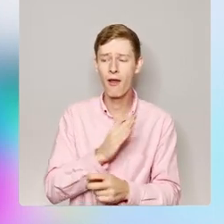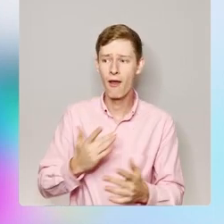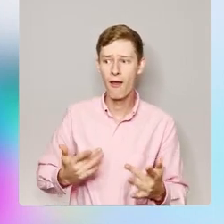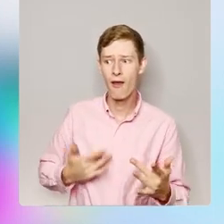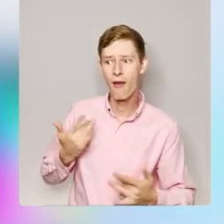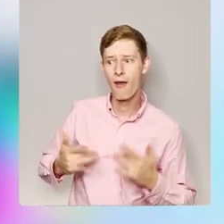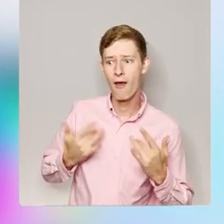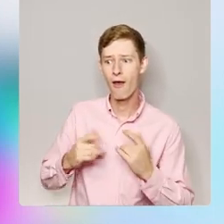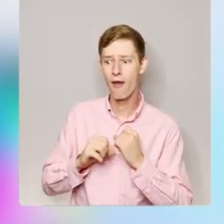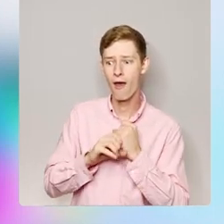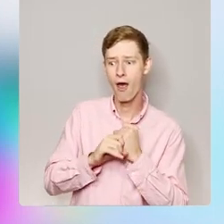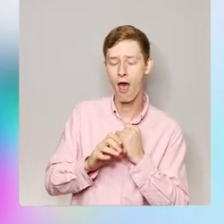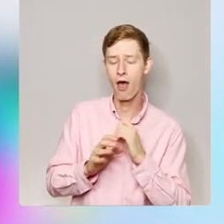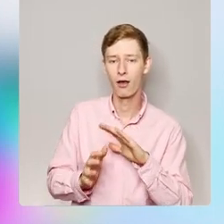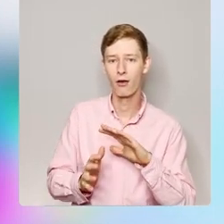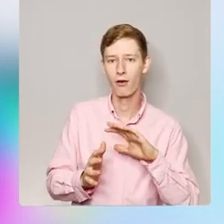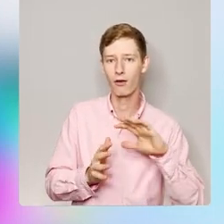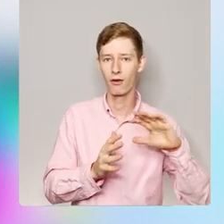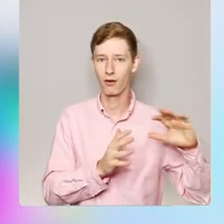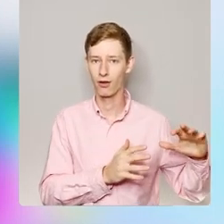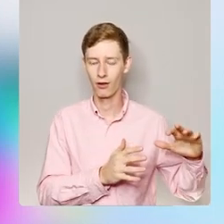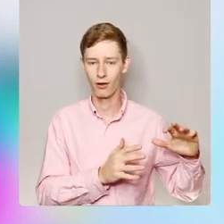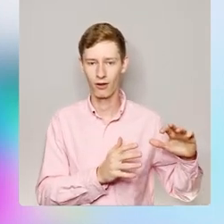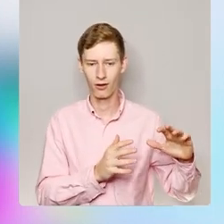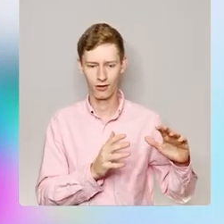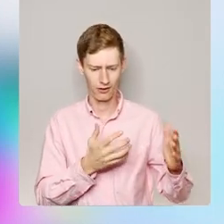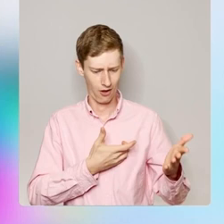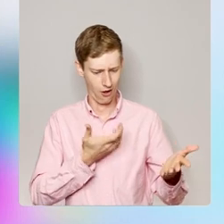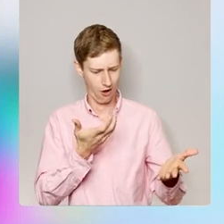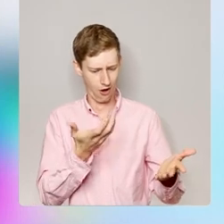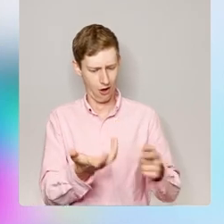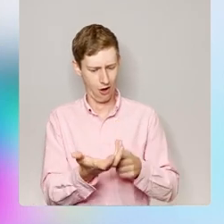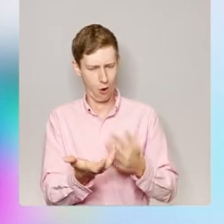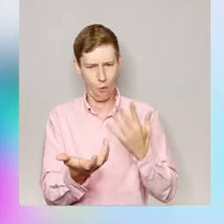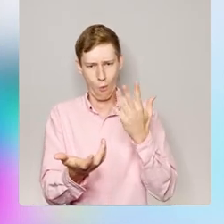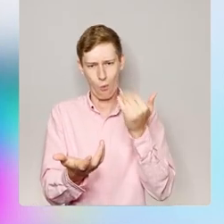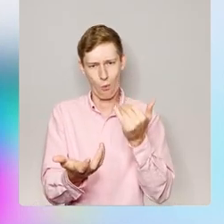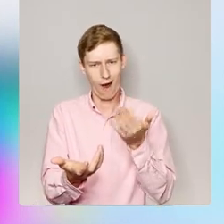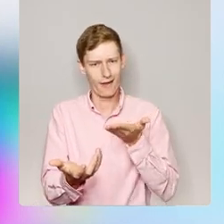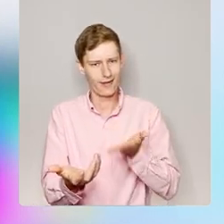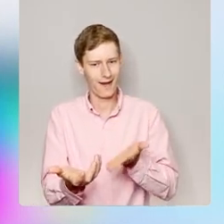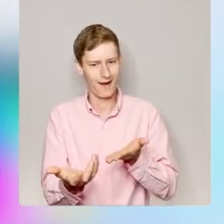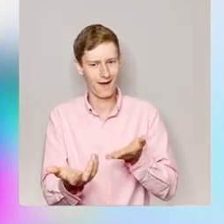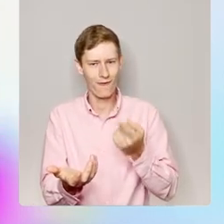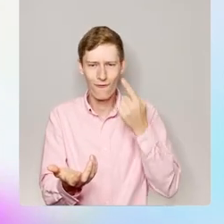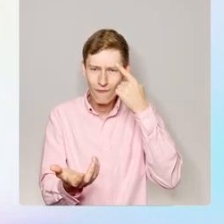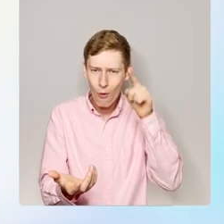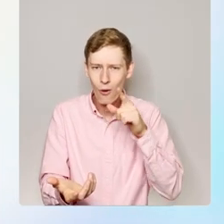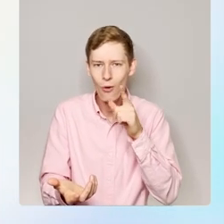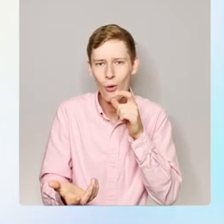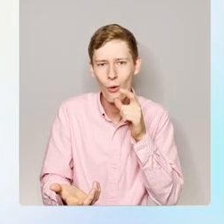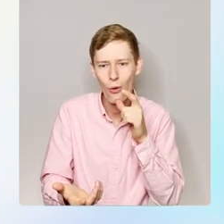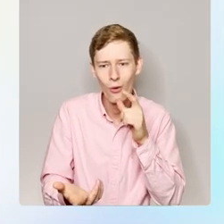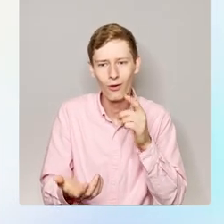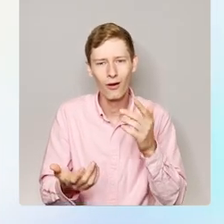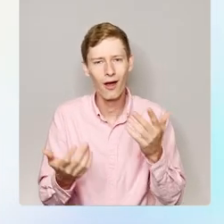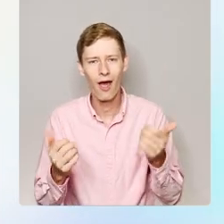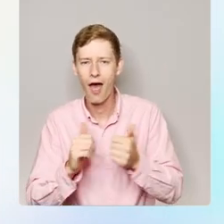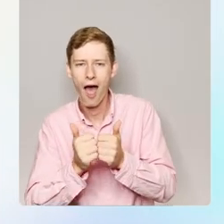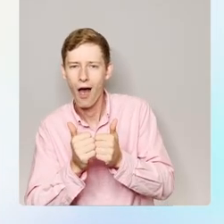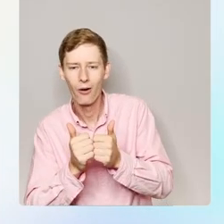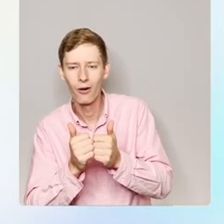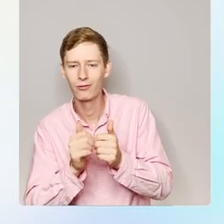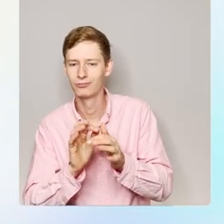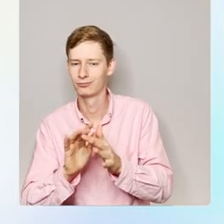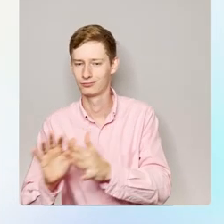the heart of why it deserves to exist. For whom? And what form should it take? But you believe,